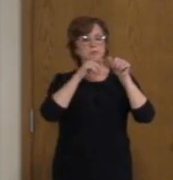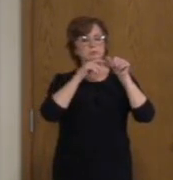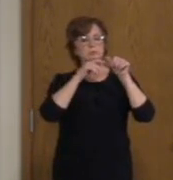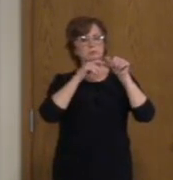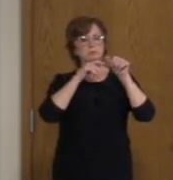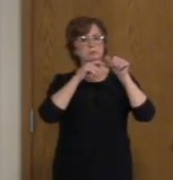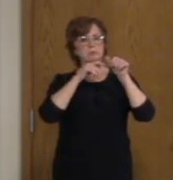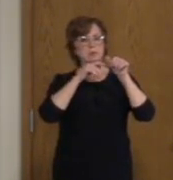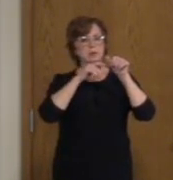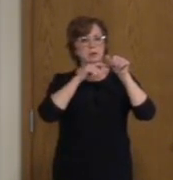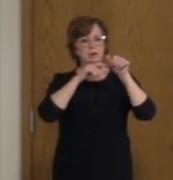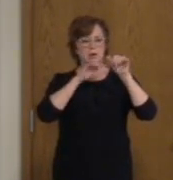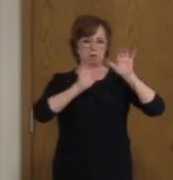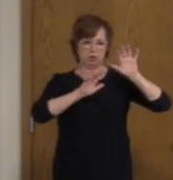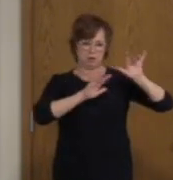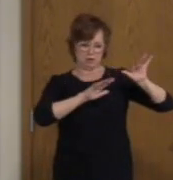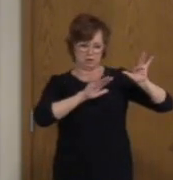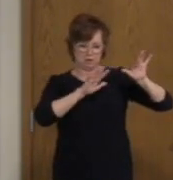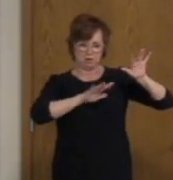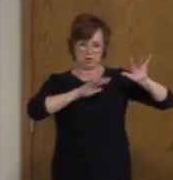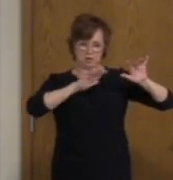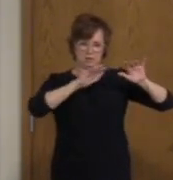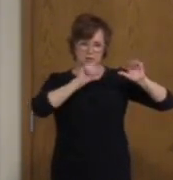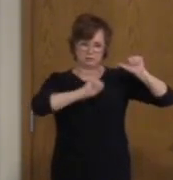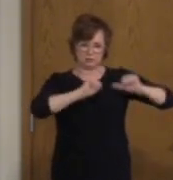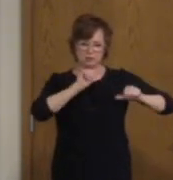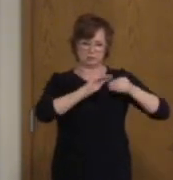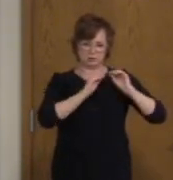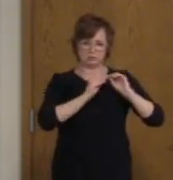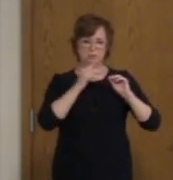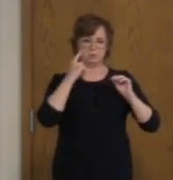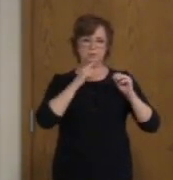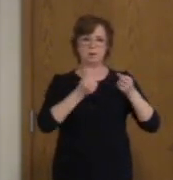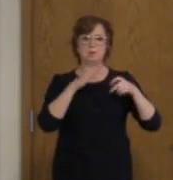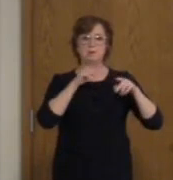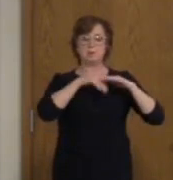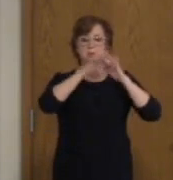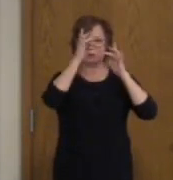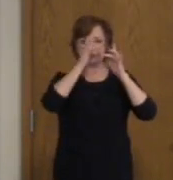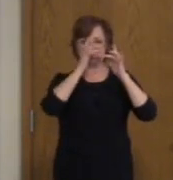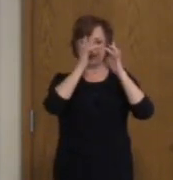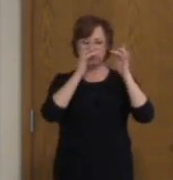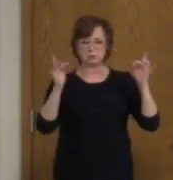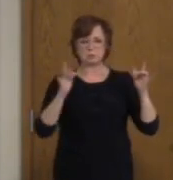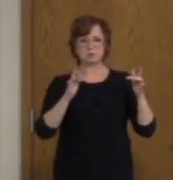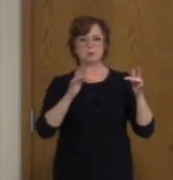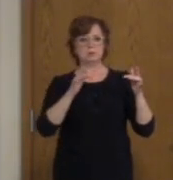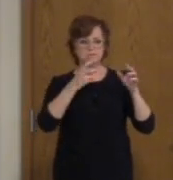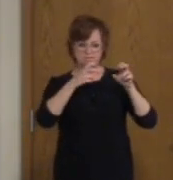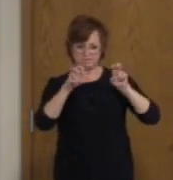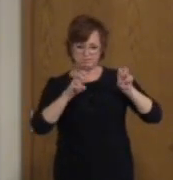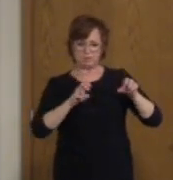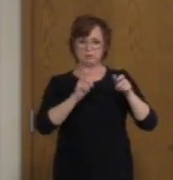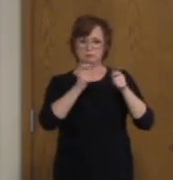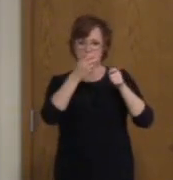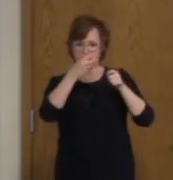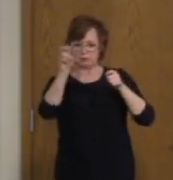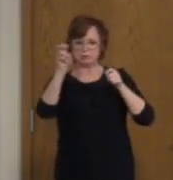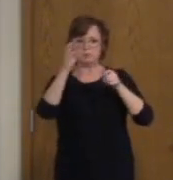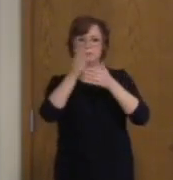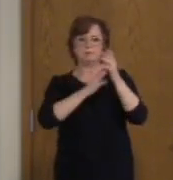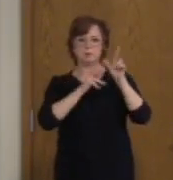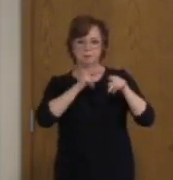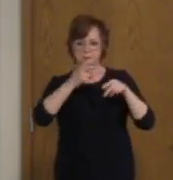southern Saskatchewan, how we build that capacity, but also utilize the strength of a provincial health authority and look at how we